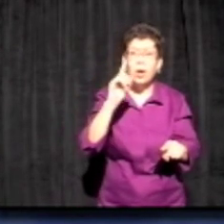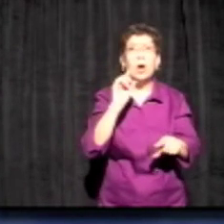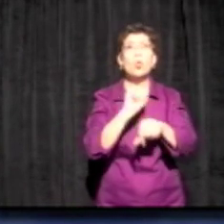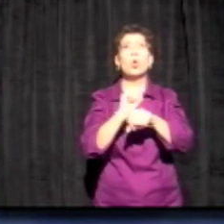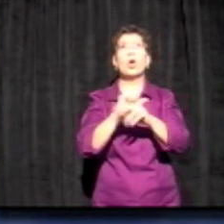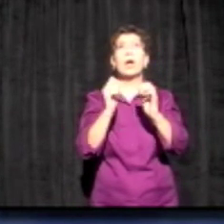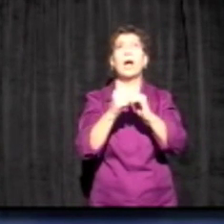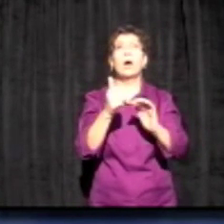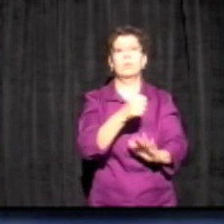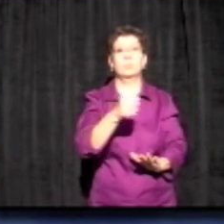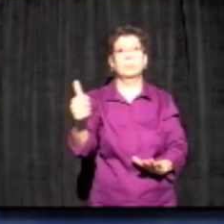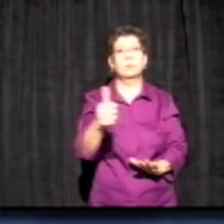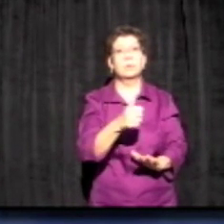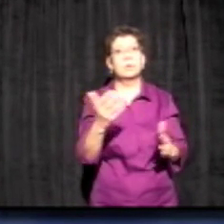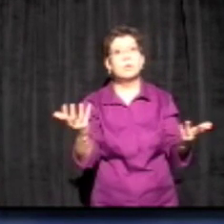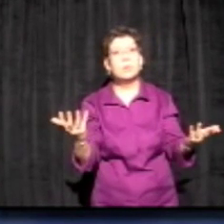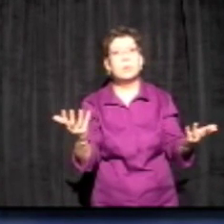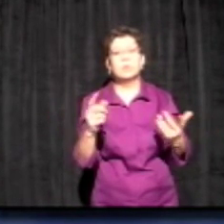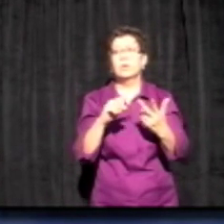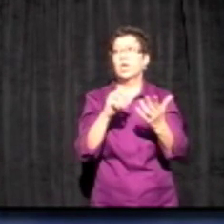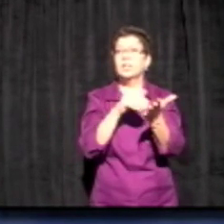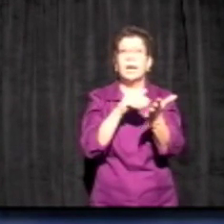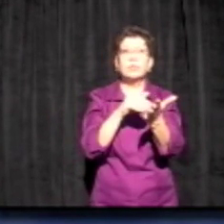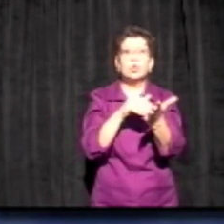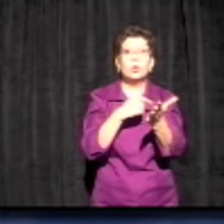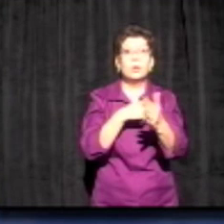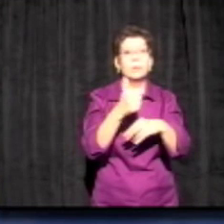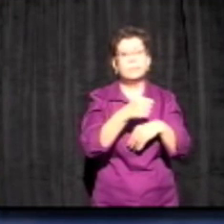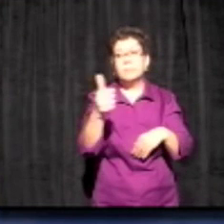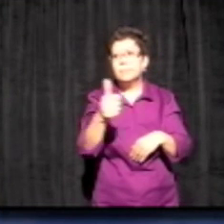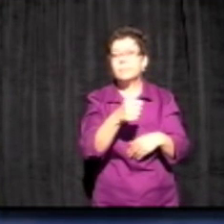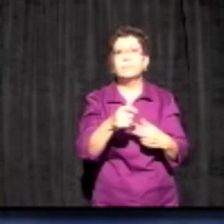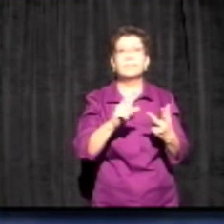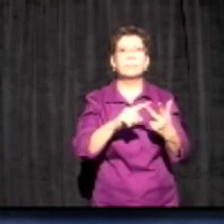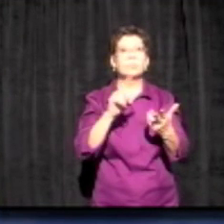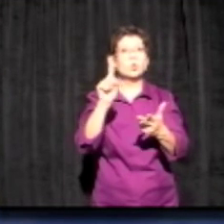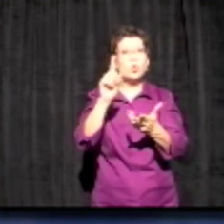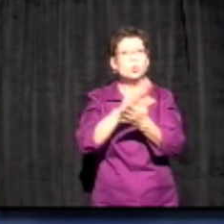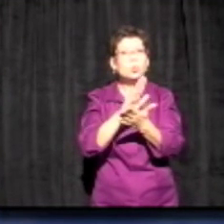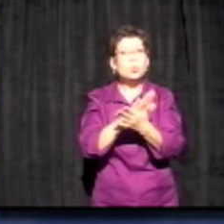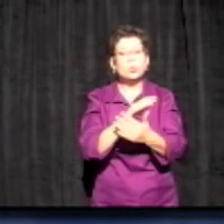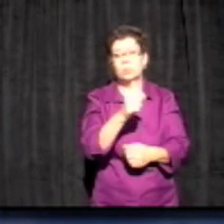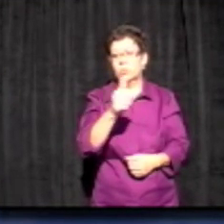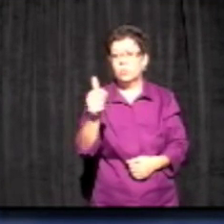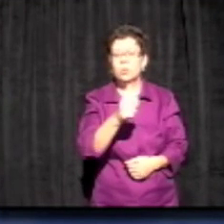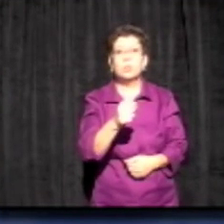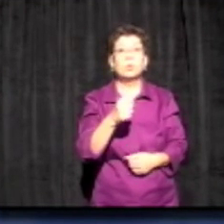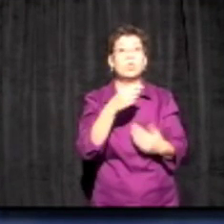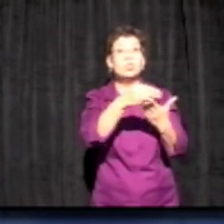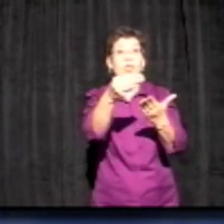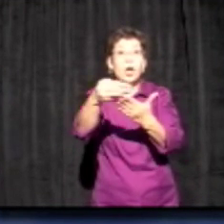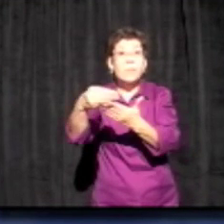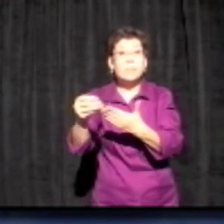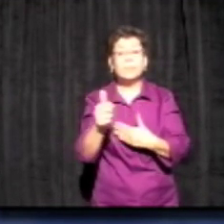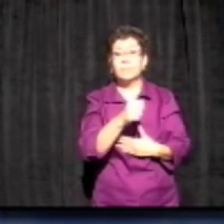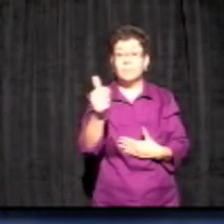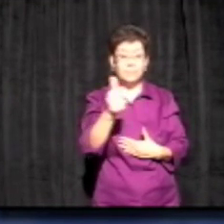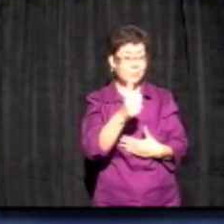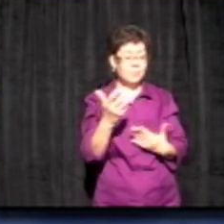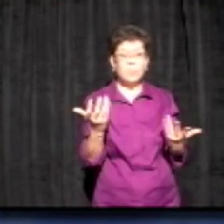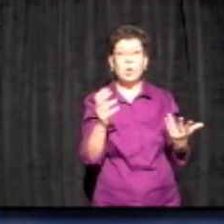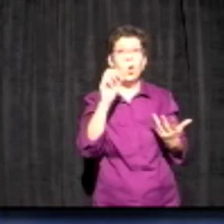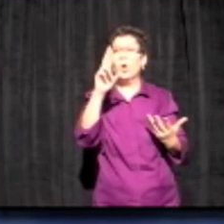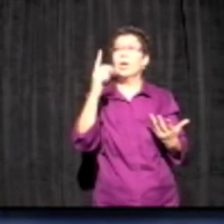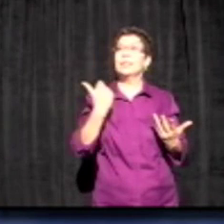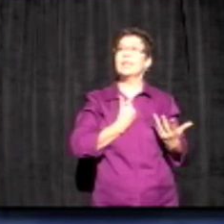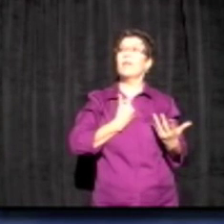work, to get to the doctor, to go to school, to shop, or just having the